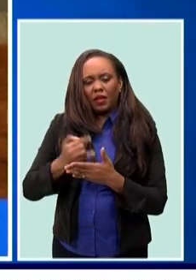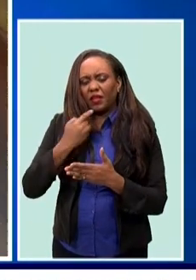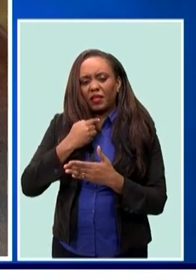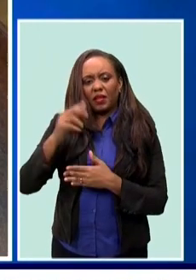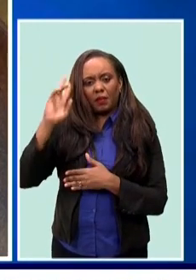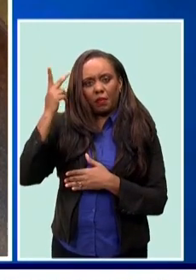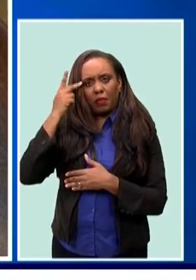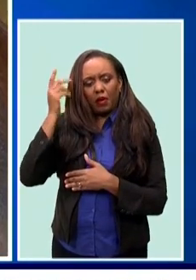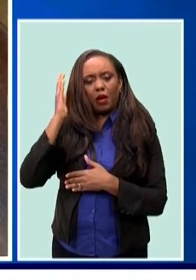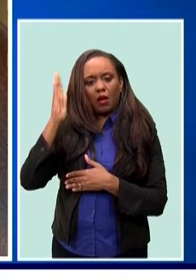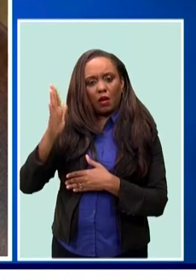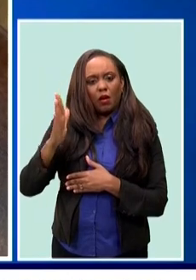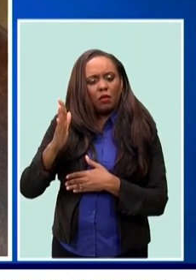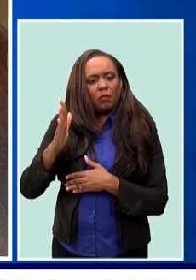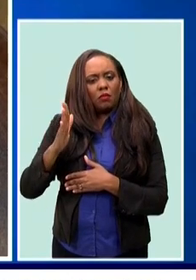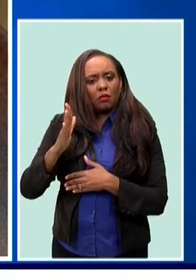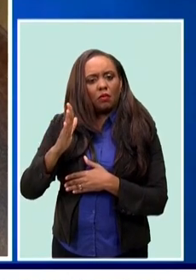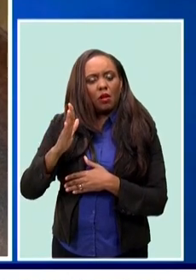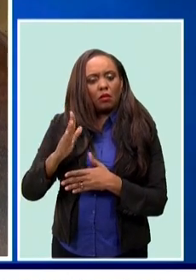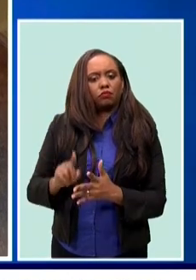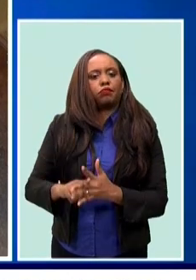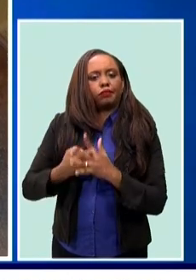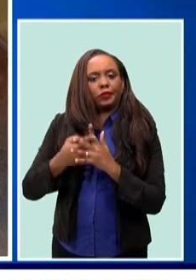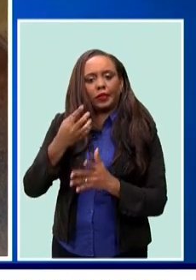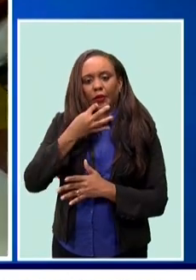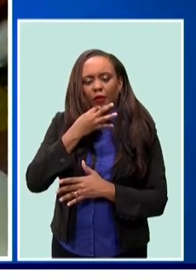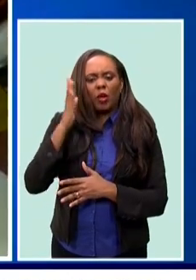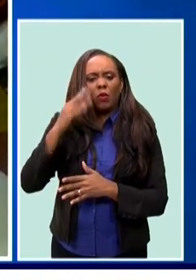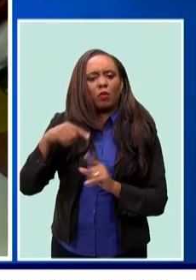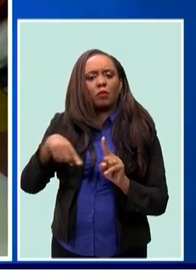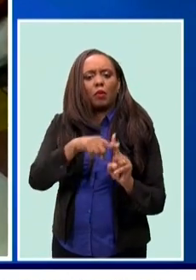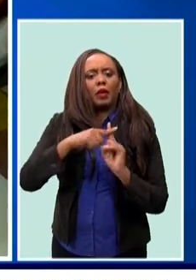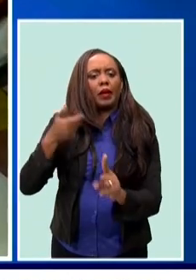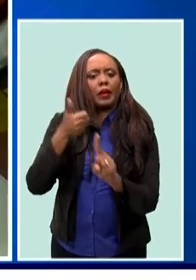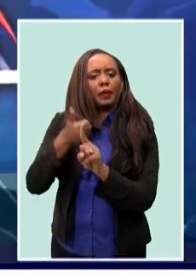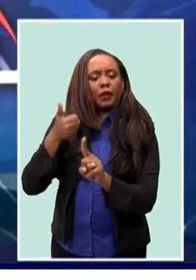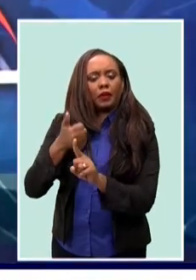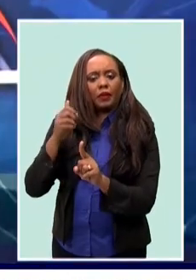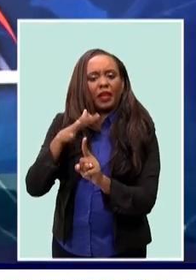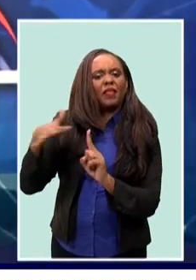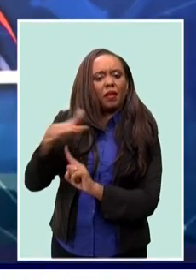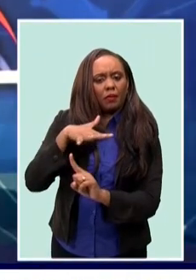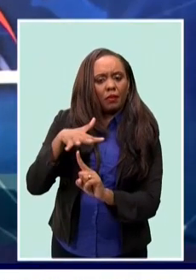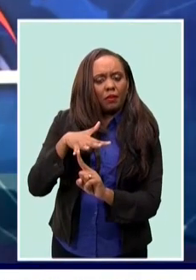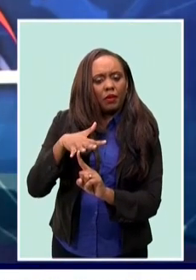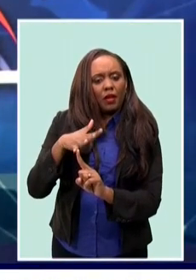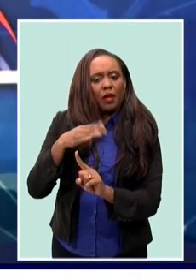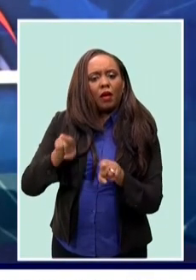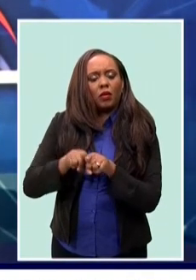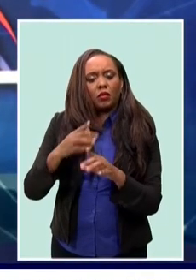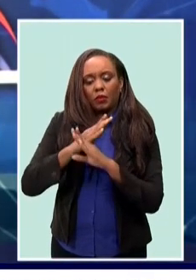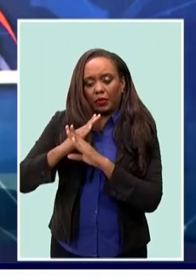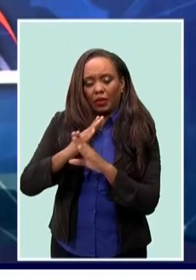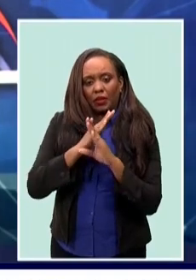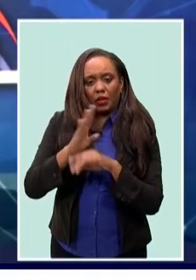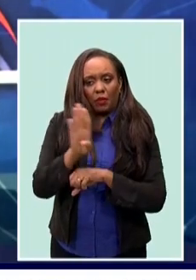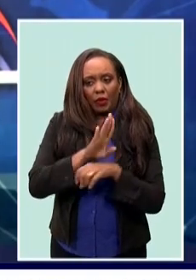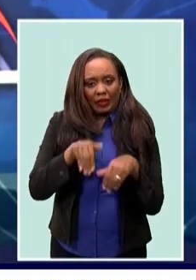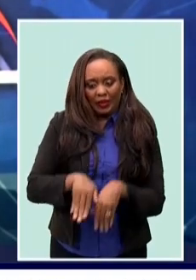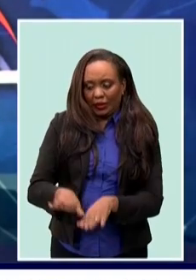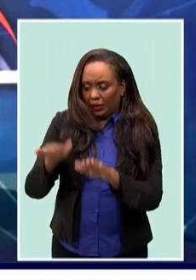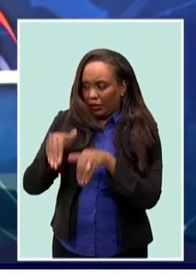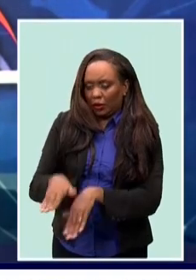the ban is an important initiative which will positively impact the environment, including the nation's marine resources. And Minister